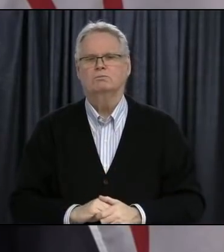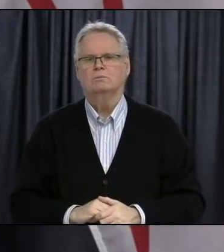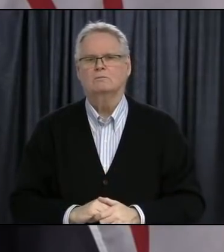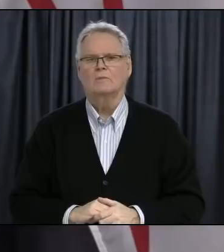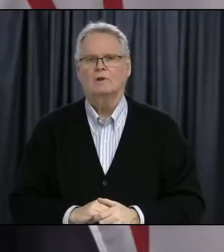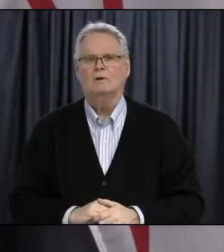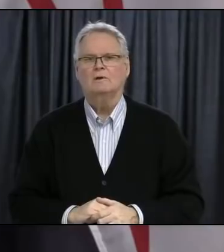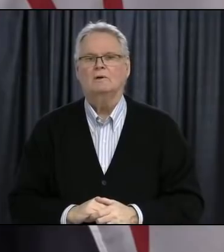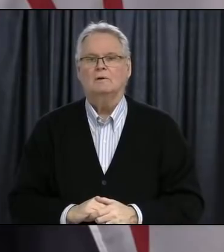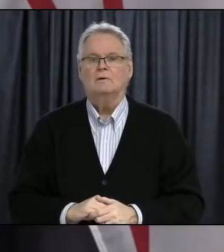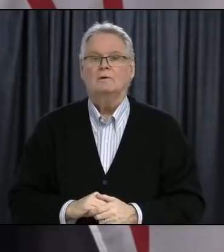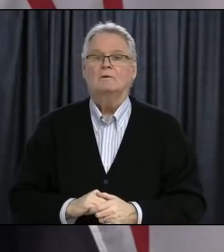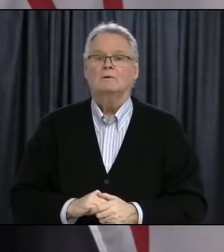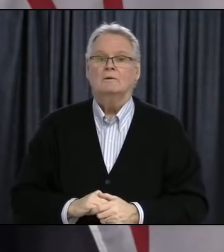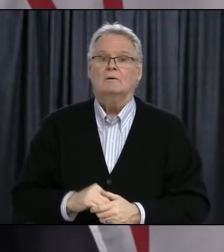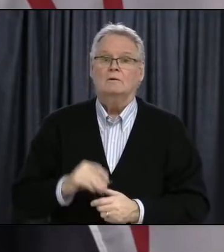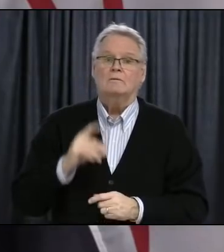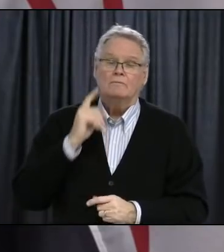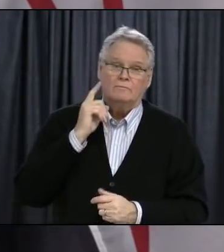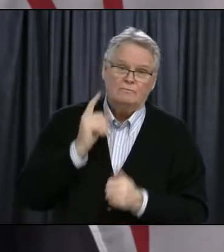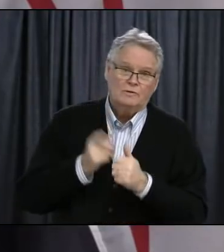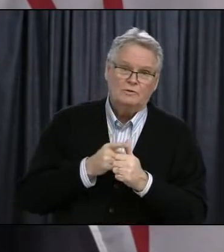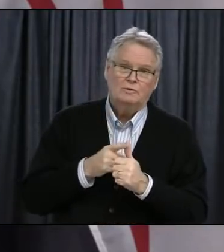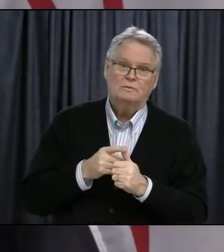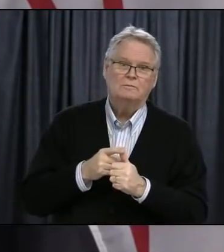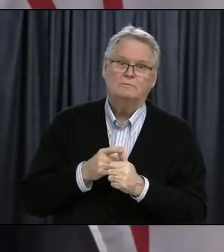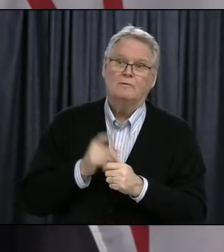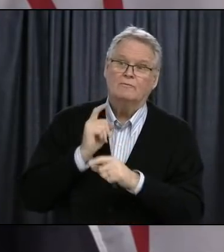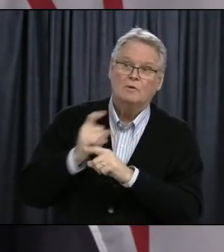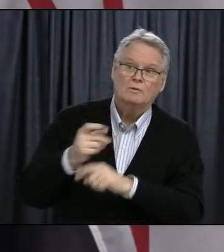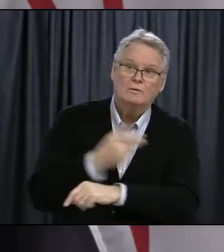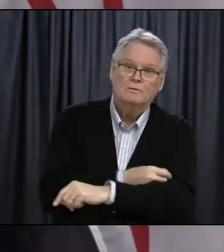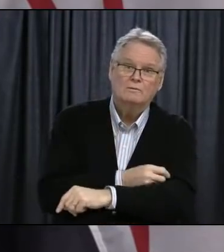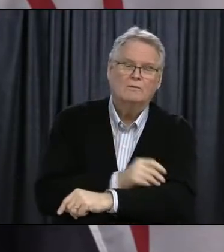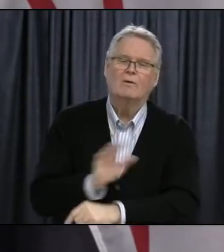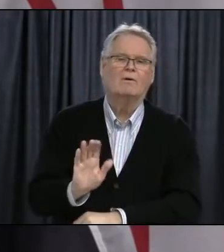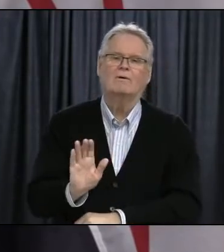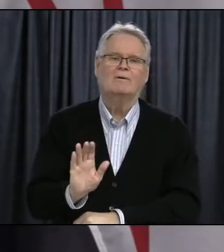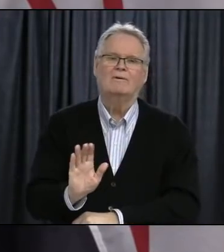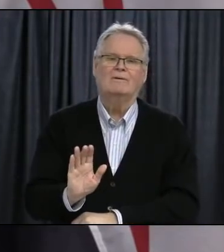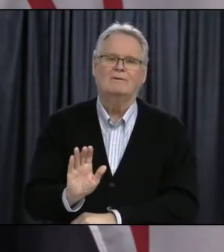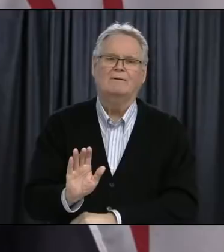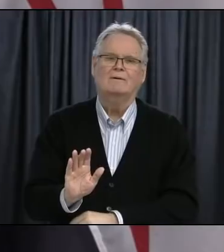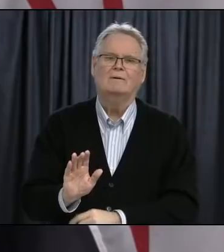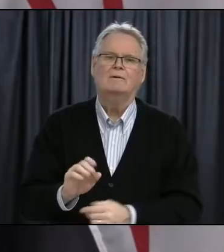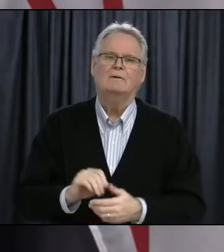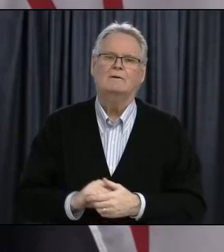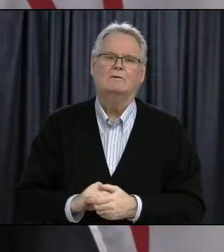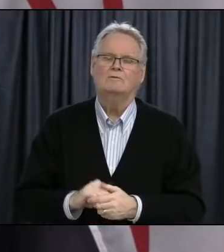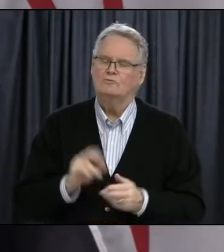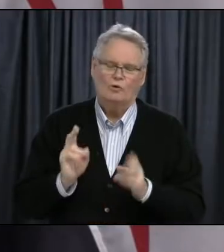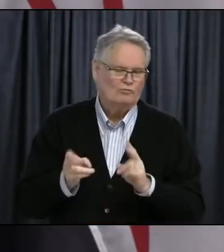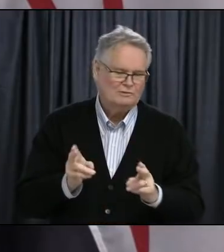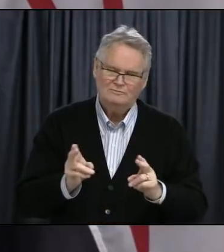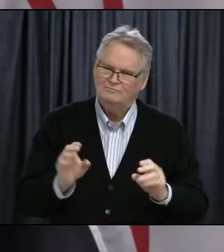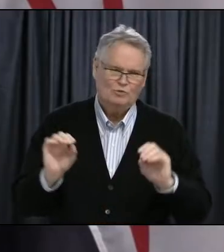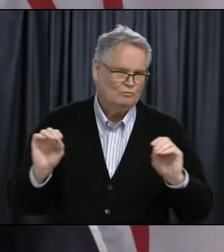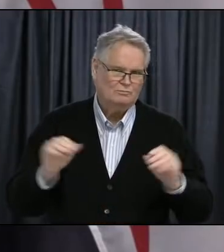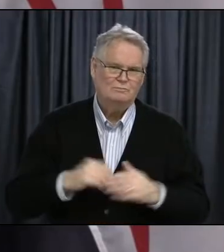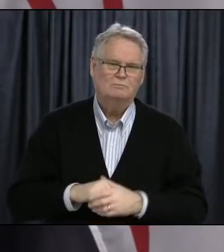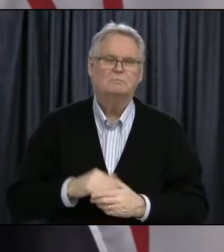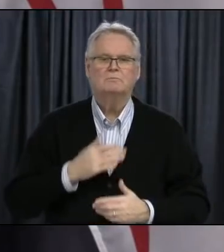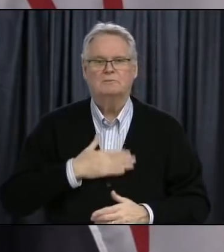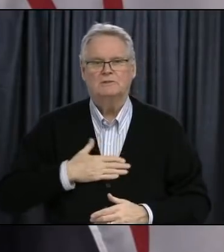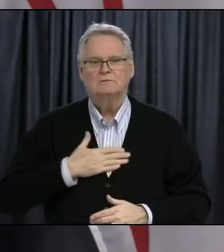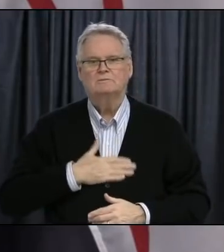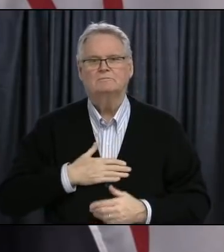the vaccine. It will not be first come, first serve. So to ensure everyone can get through, we ask that you register by date according to your